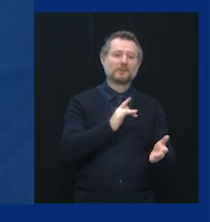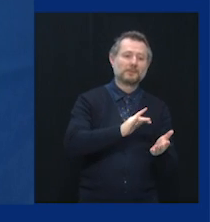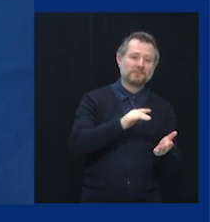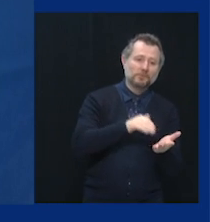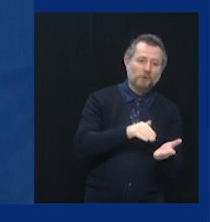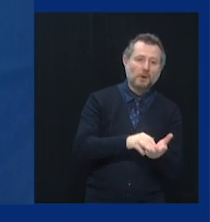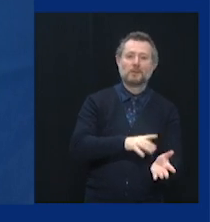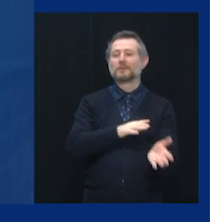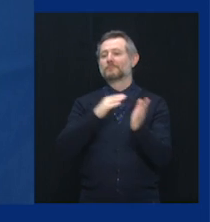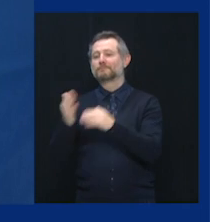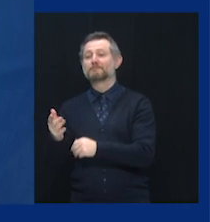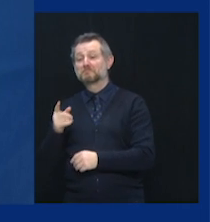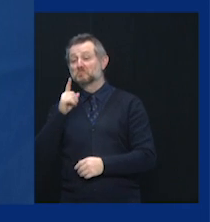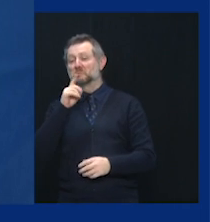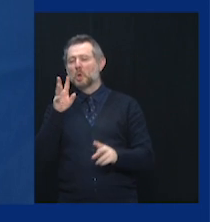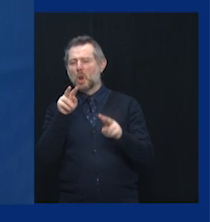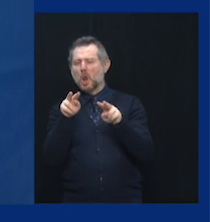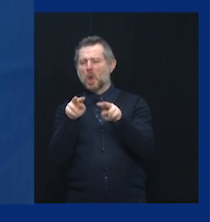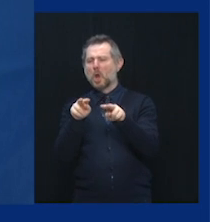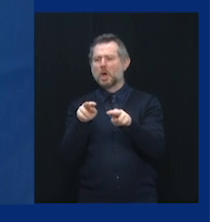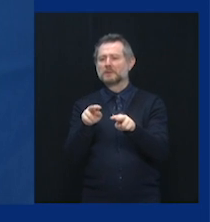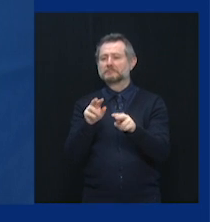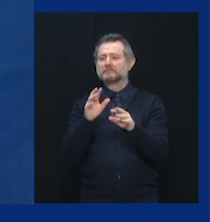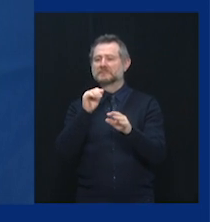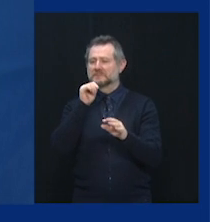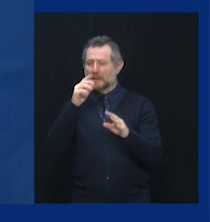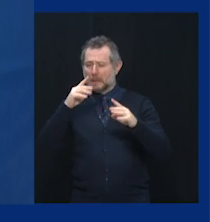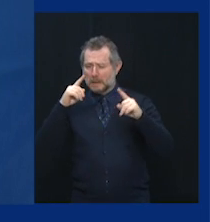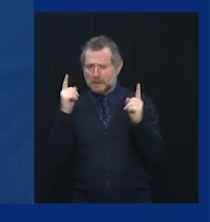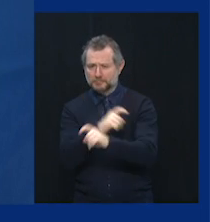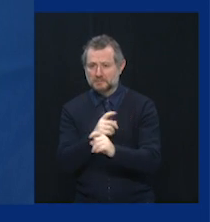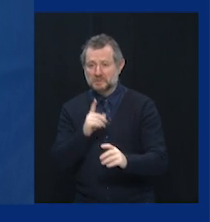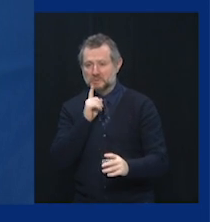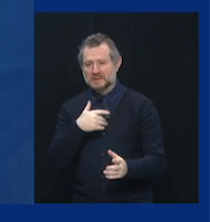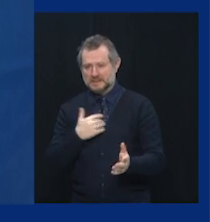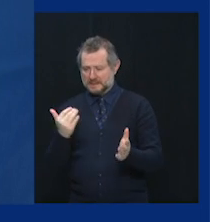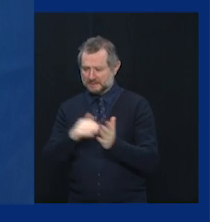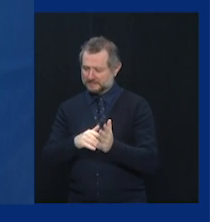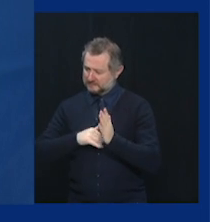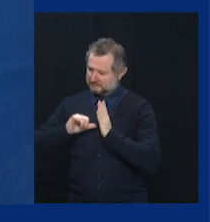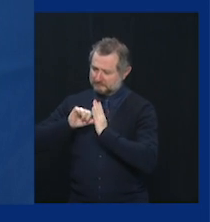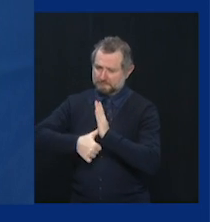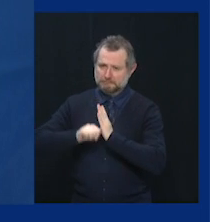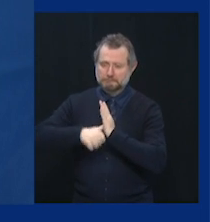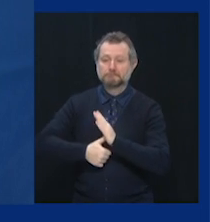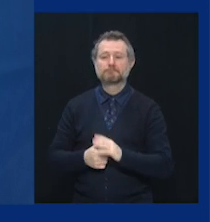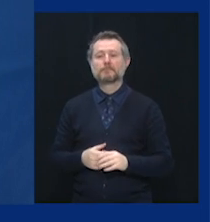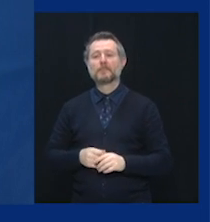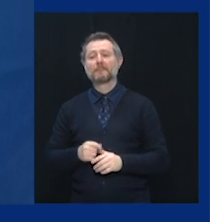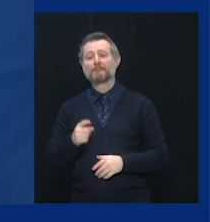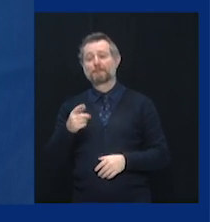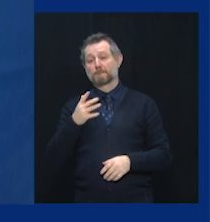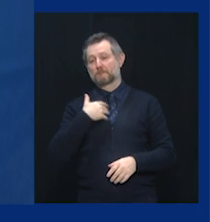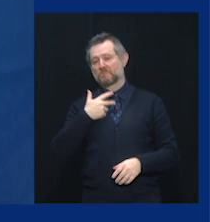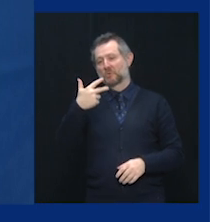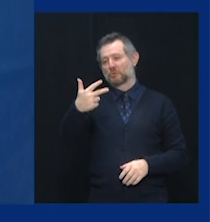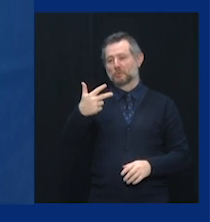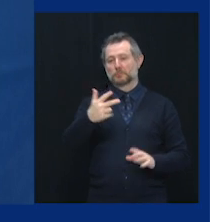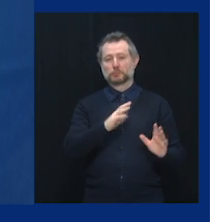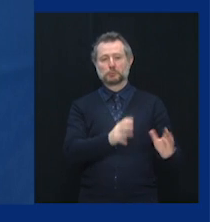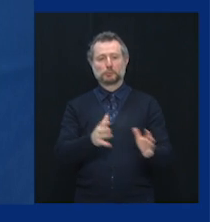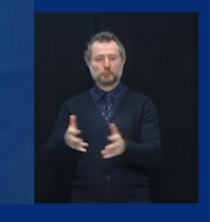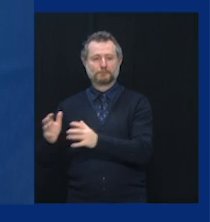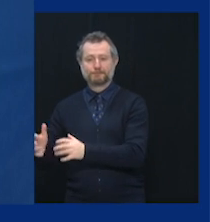not that complicated, but I want to be clear once again. You have three groups, basically. You have